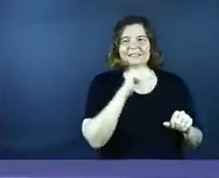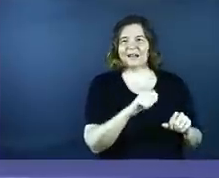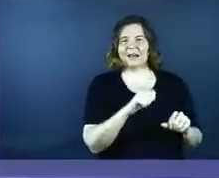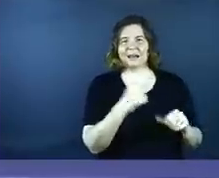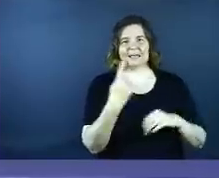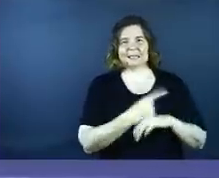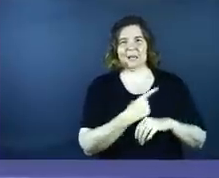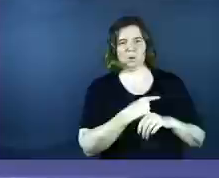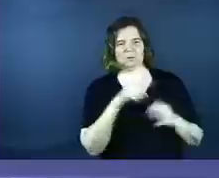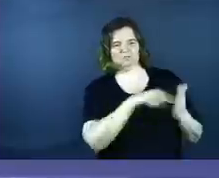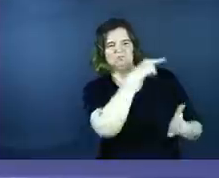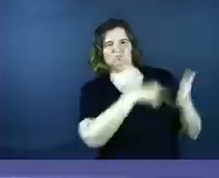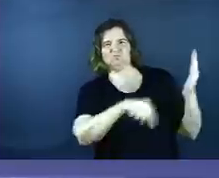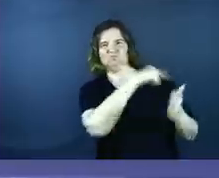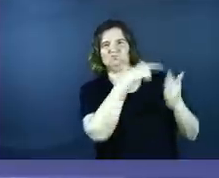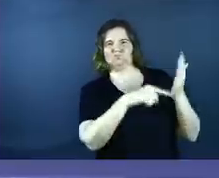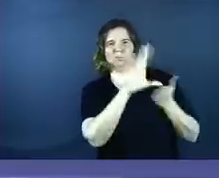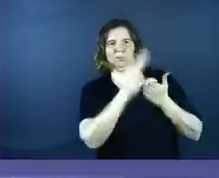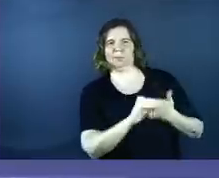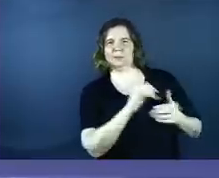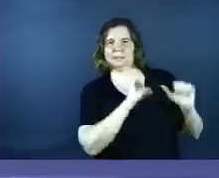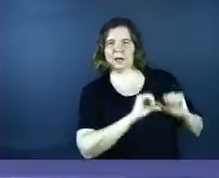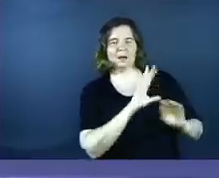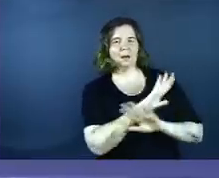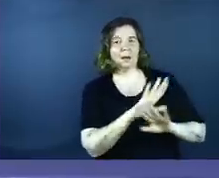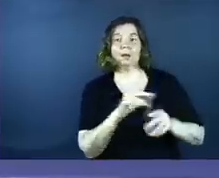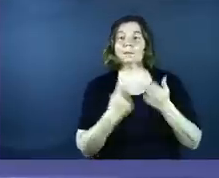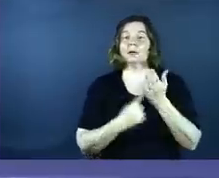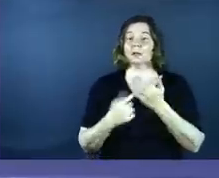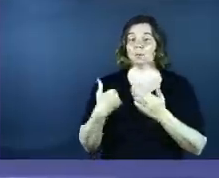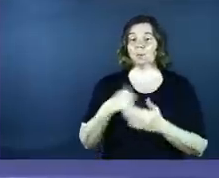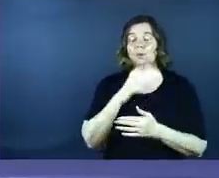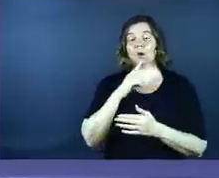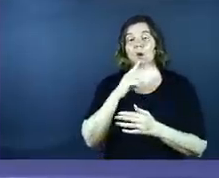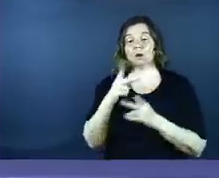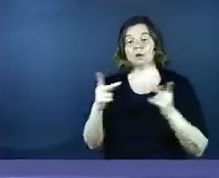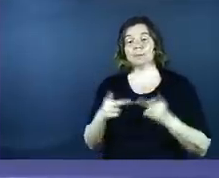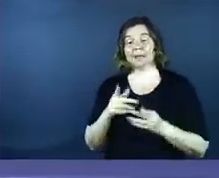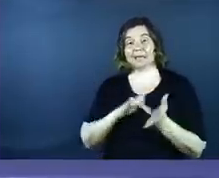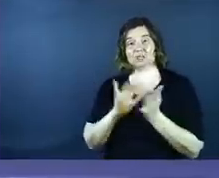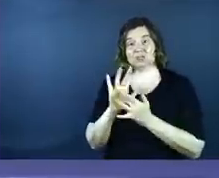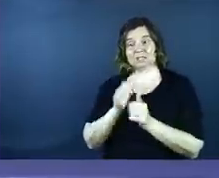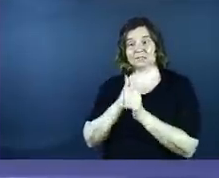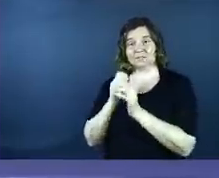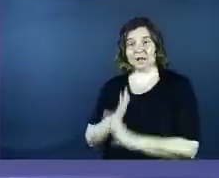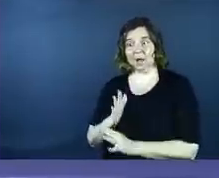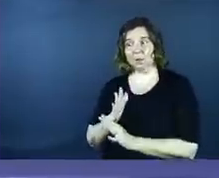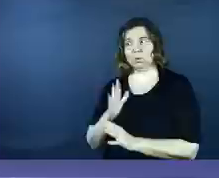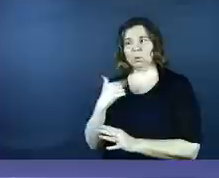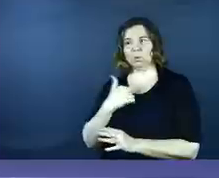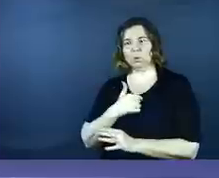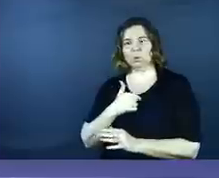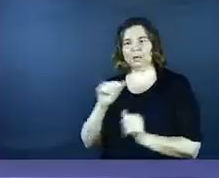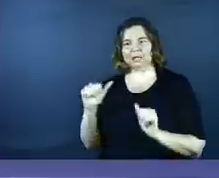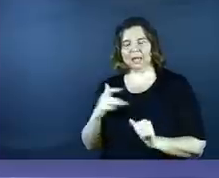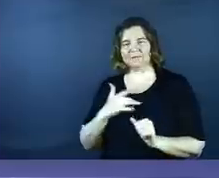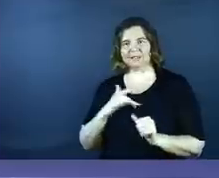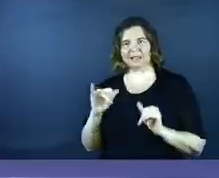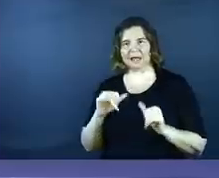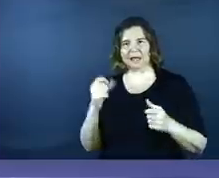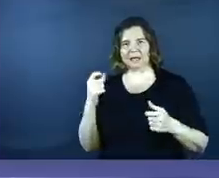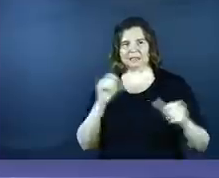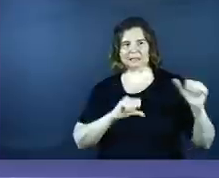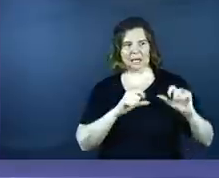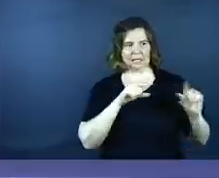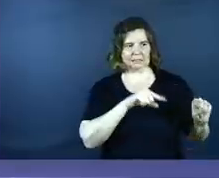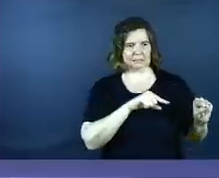a day where we bash science. But sometimes we are in a spot as Jesus followers where we can feel like science